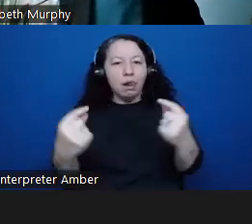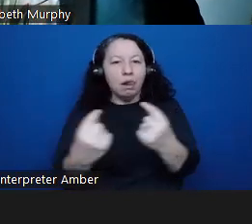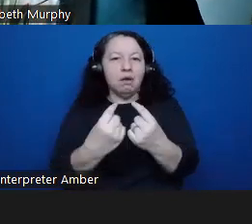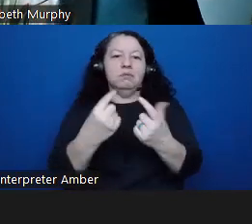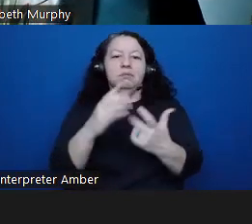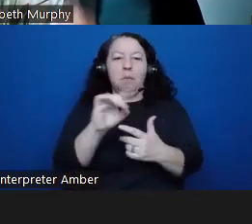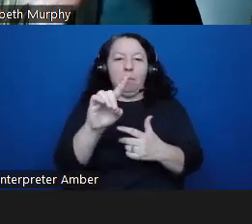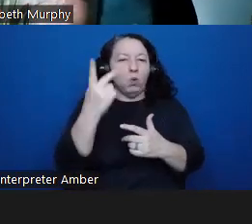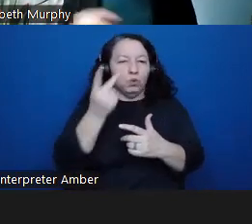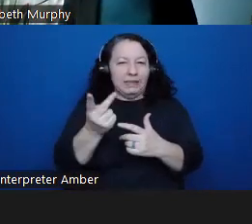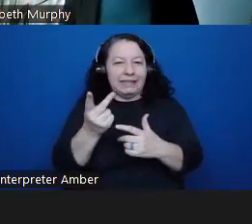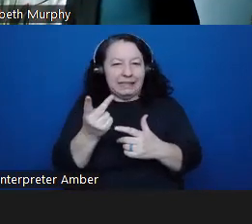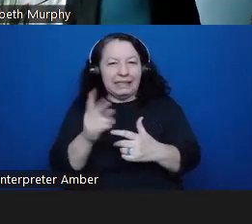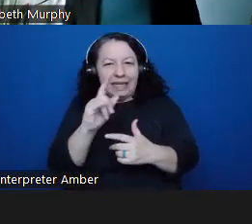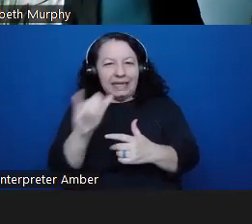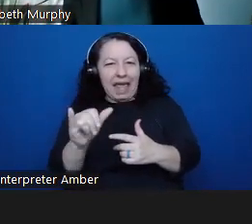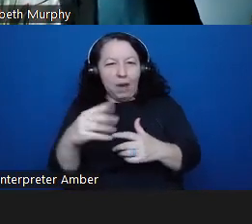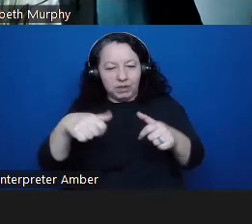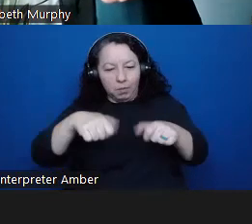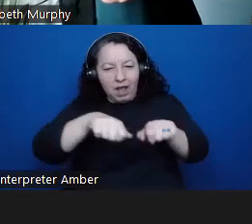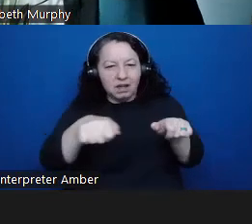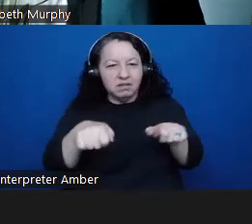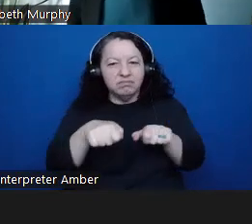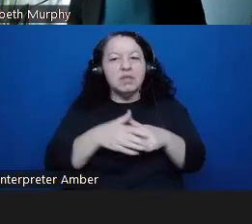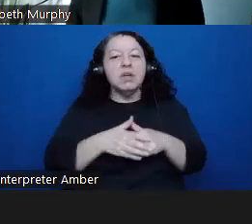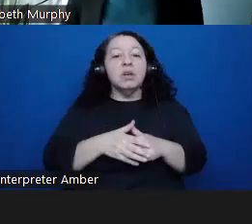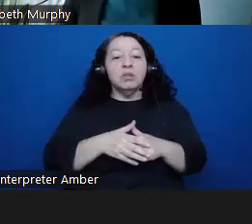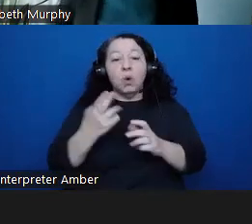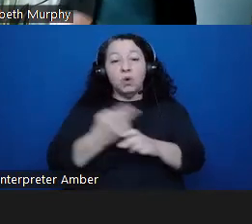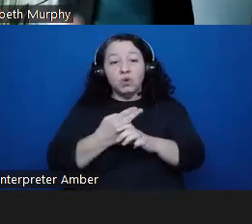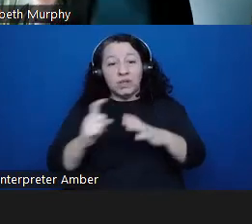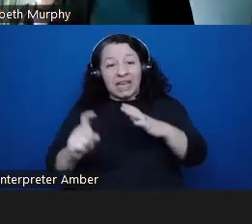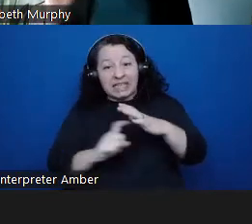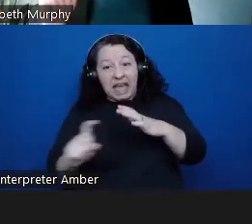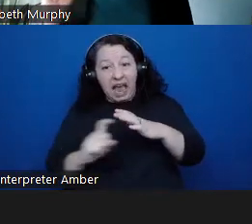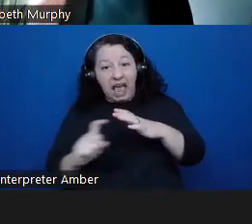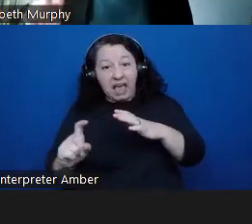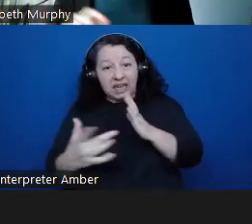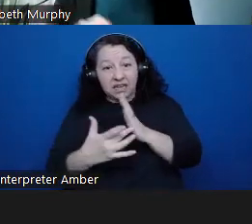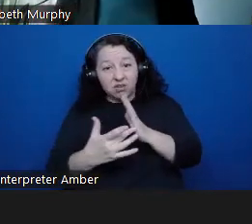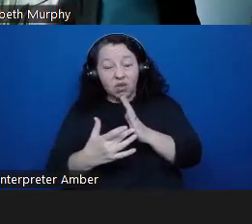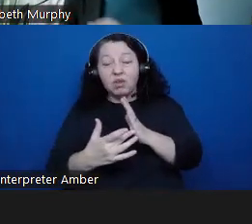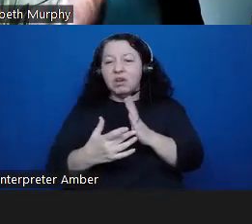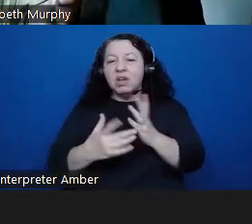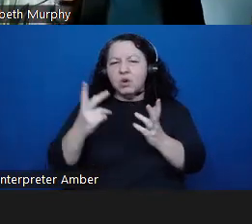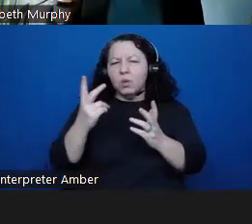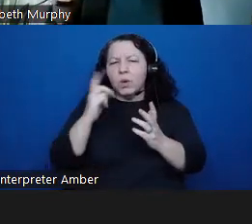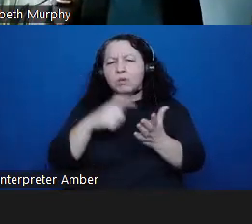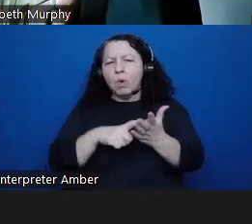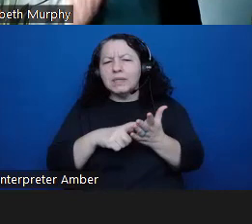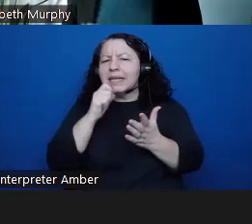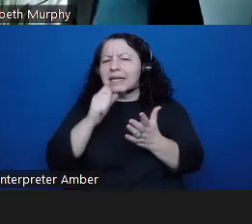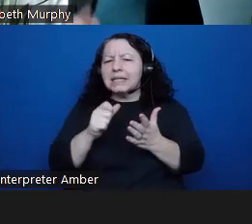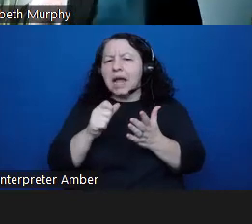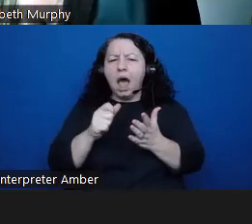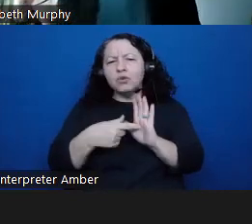slide. Using scanning technologies, it was observed that the fingerprints did not display interpapillary lines, which are the part